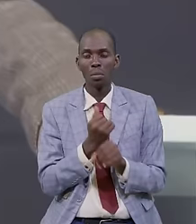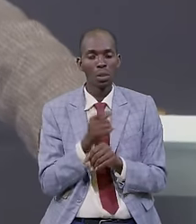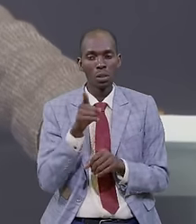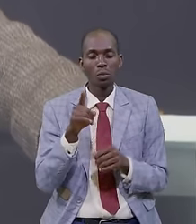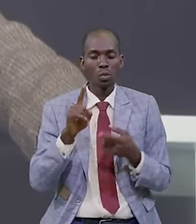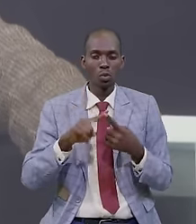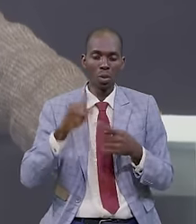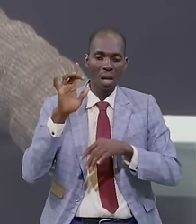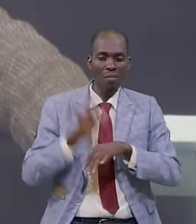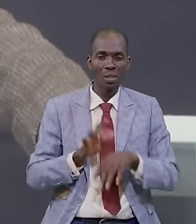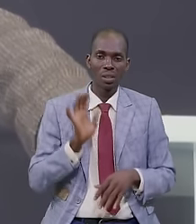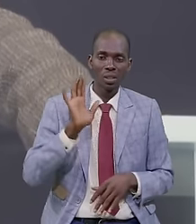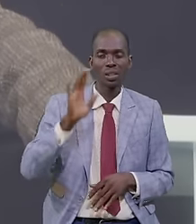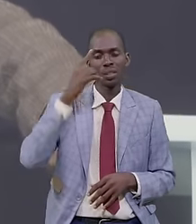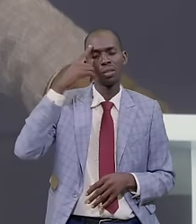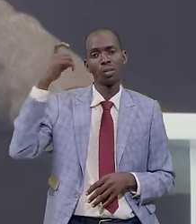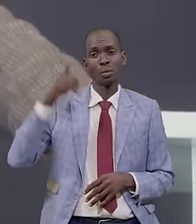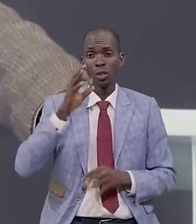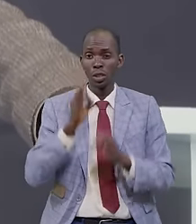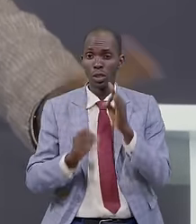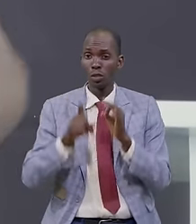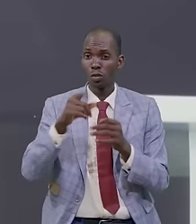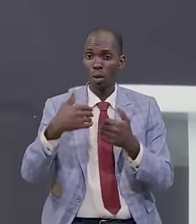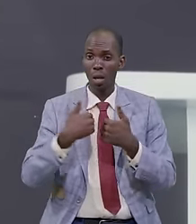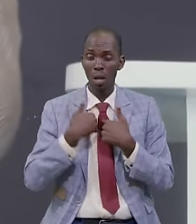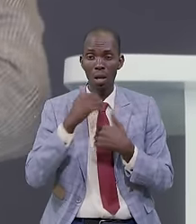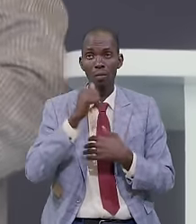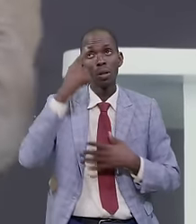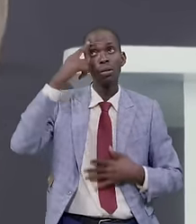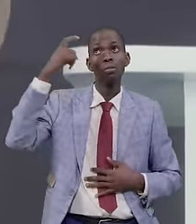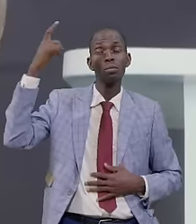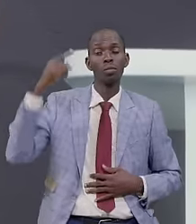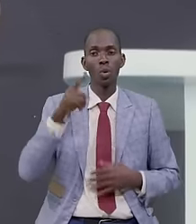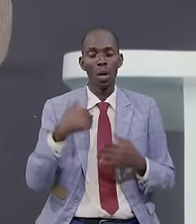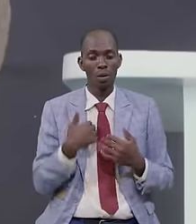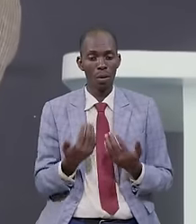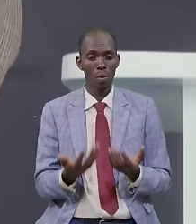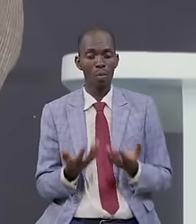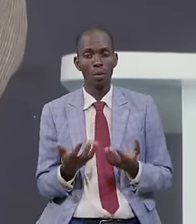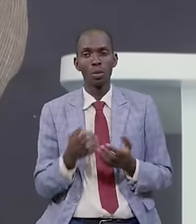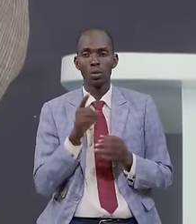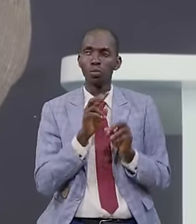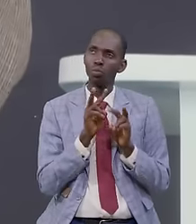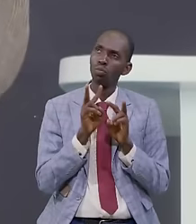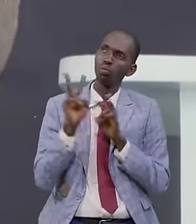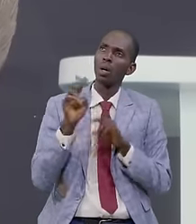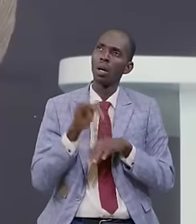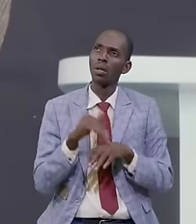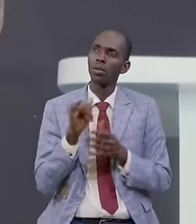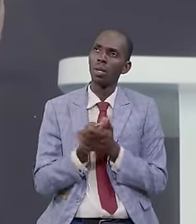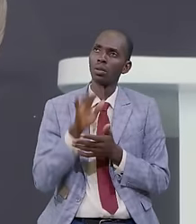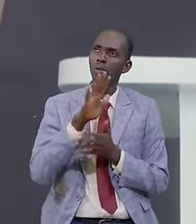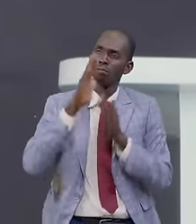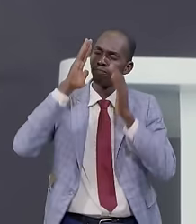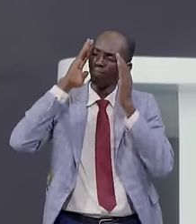dream, if you really have a desire, if you're looking at that and you're seeing what